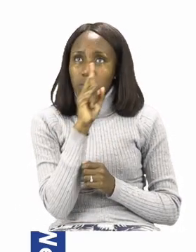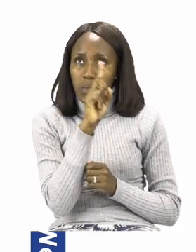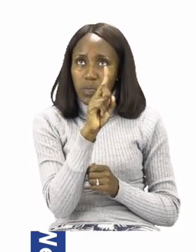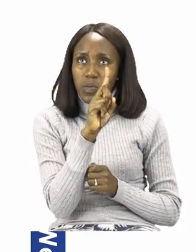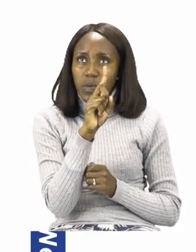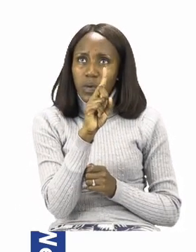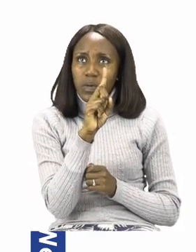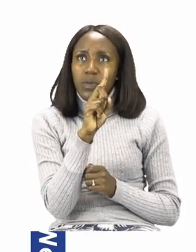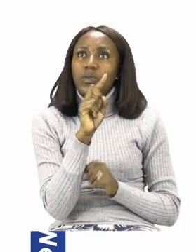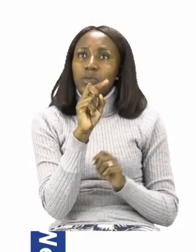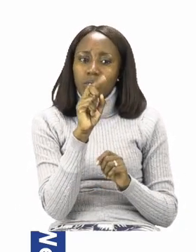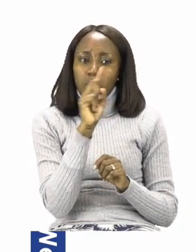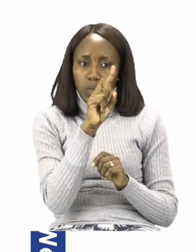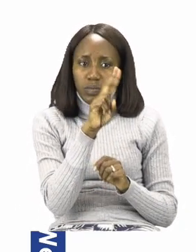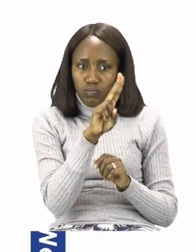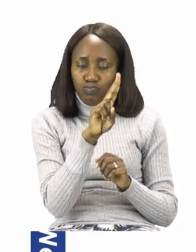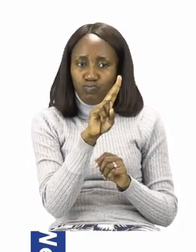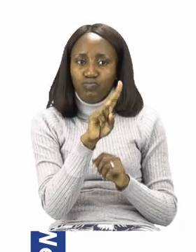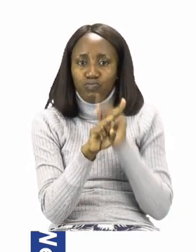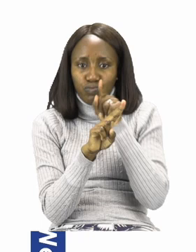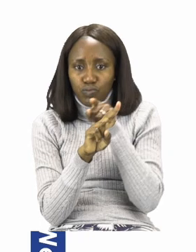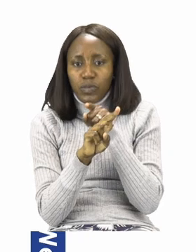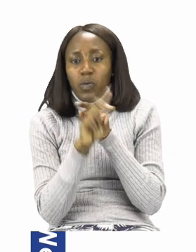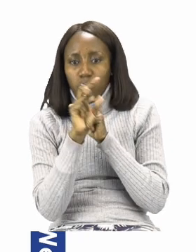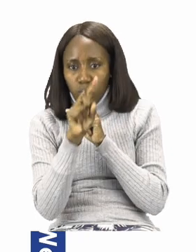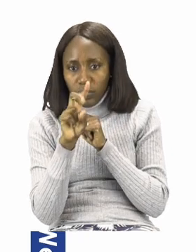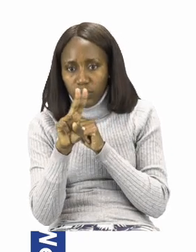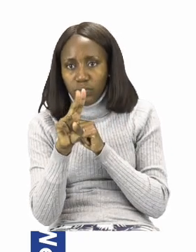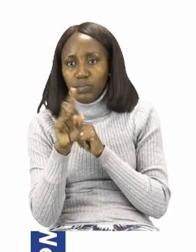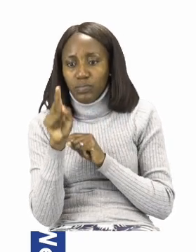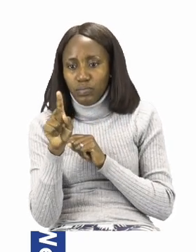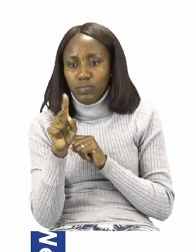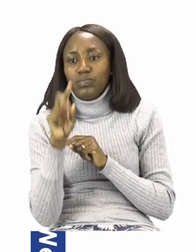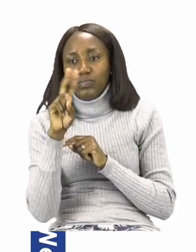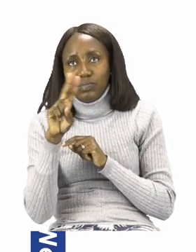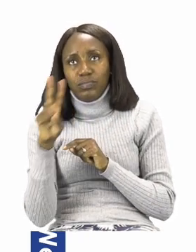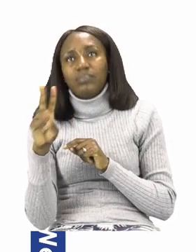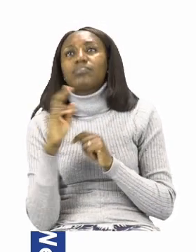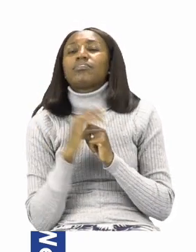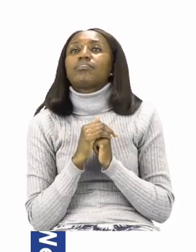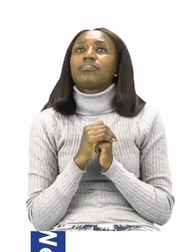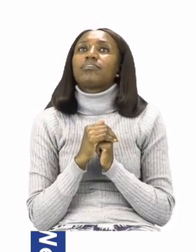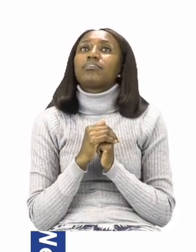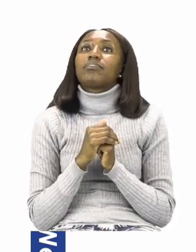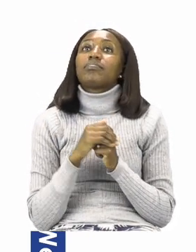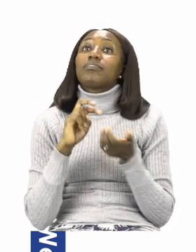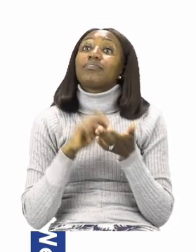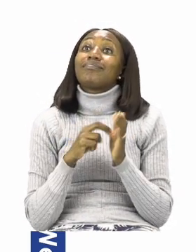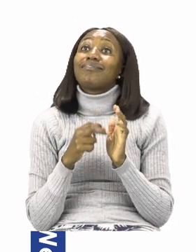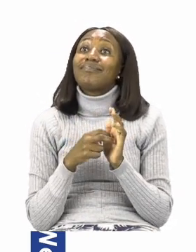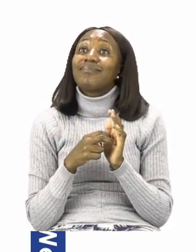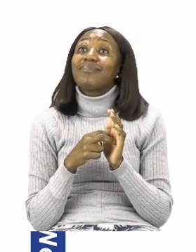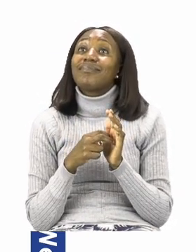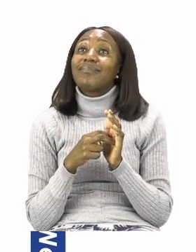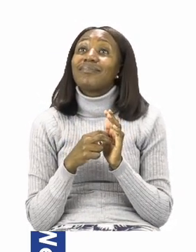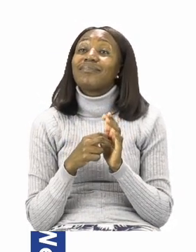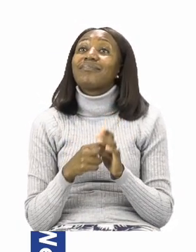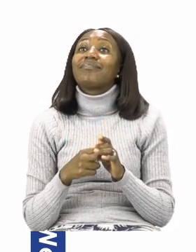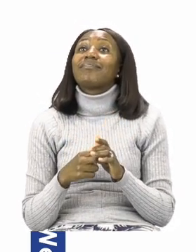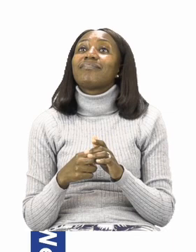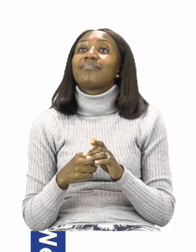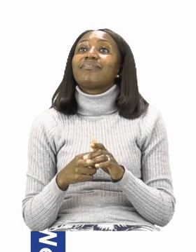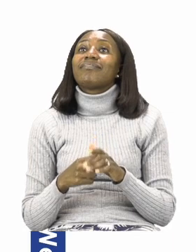medals. Okay, so basically here you are going to be counting